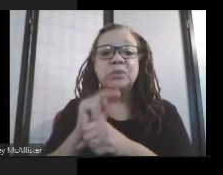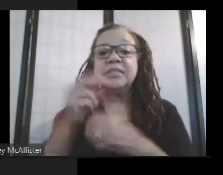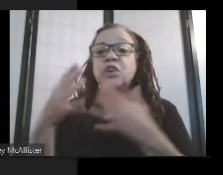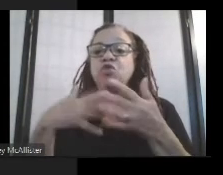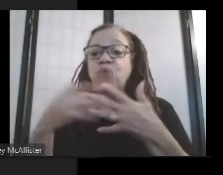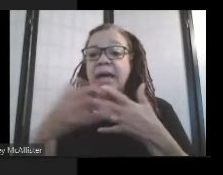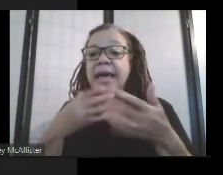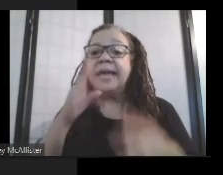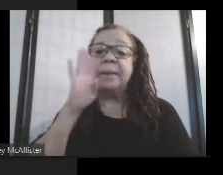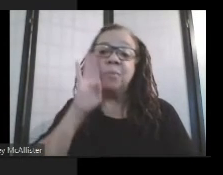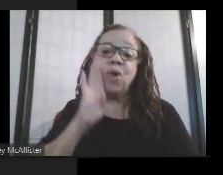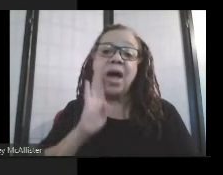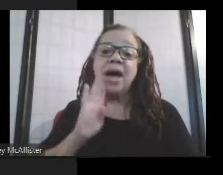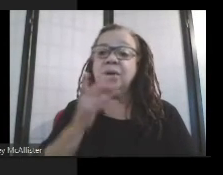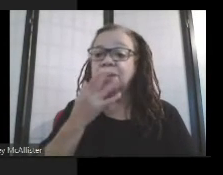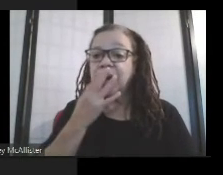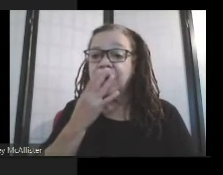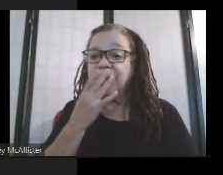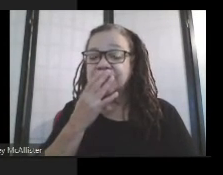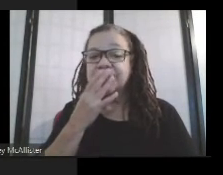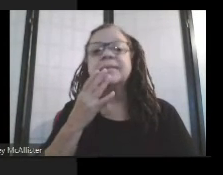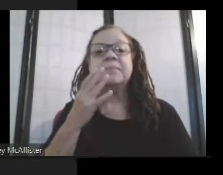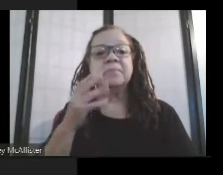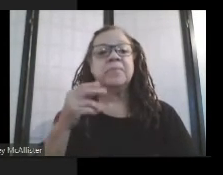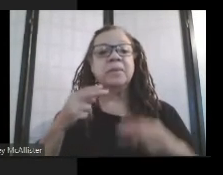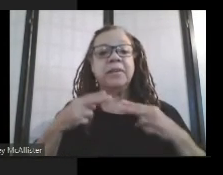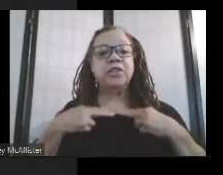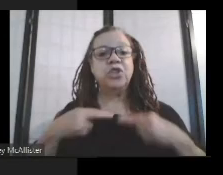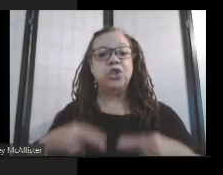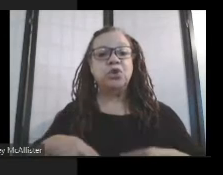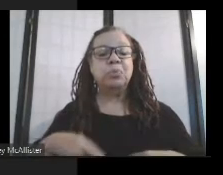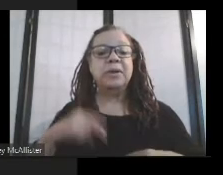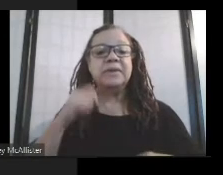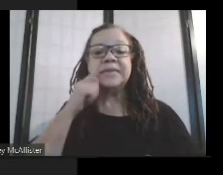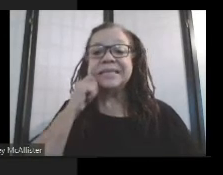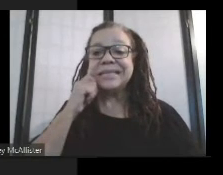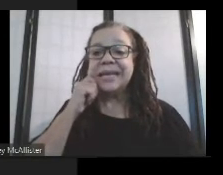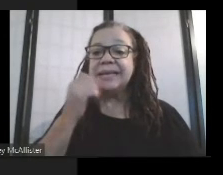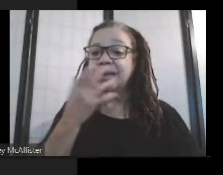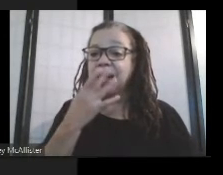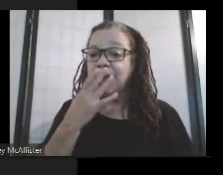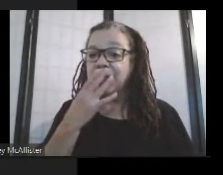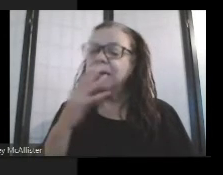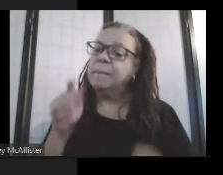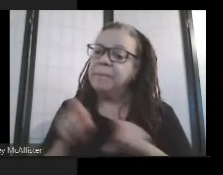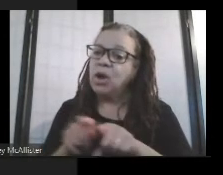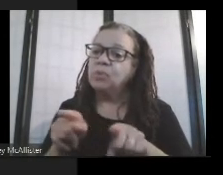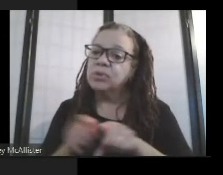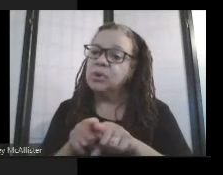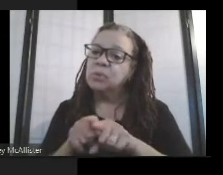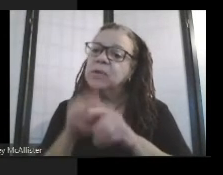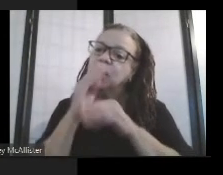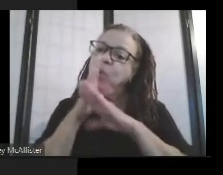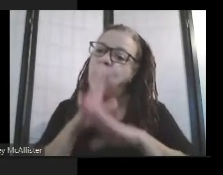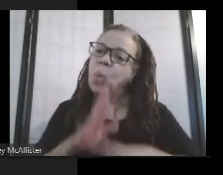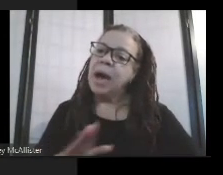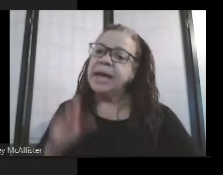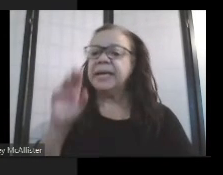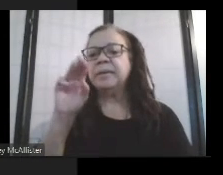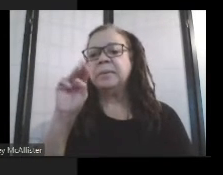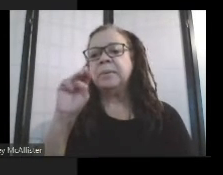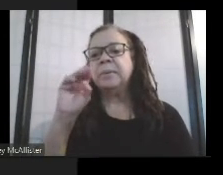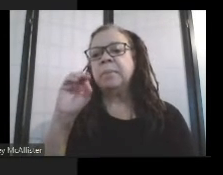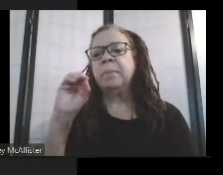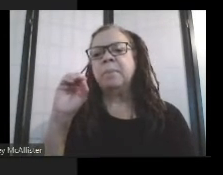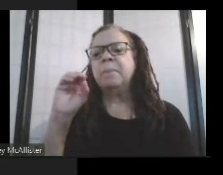the grayscale and the brown sets off the human flesh tones, but also kind of gives a somewhat somber